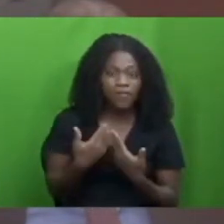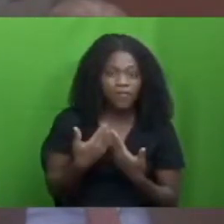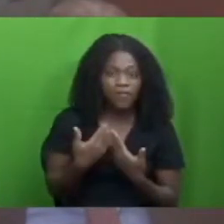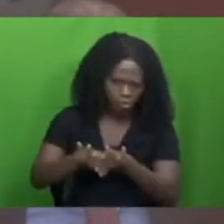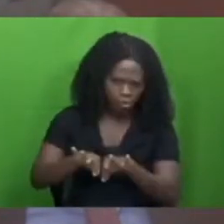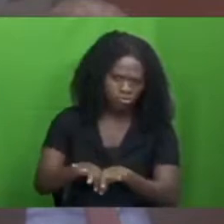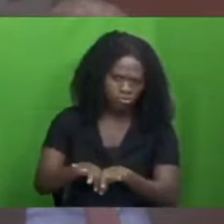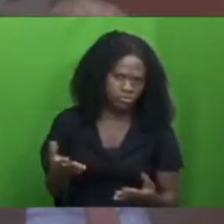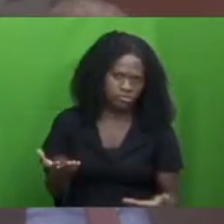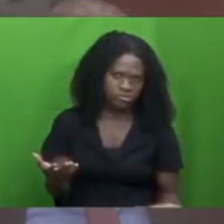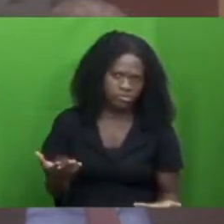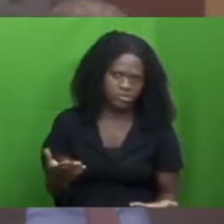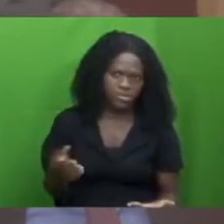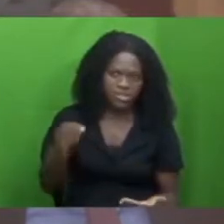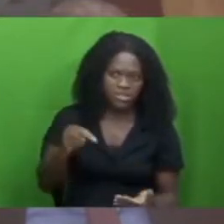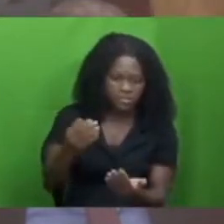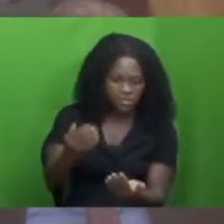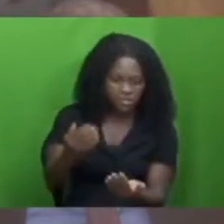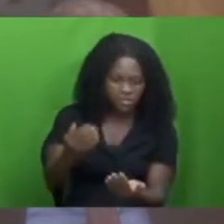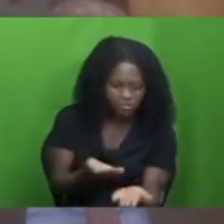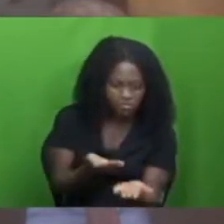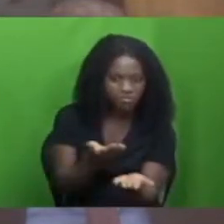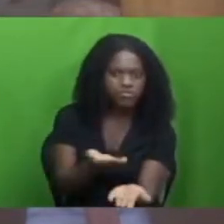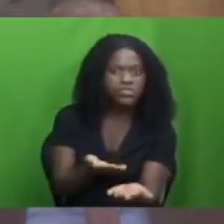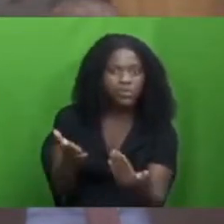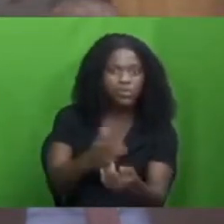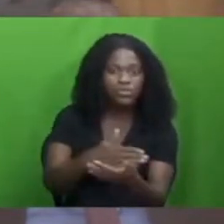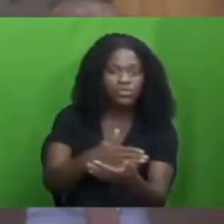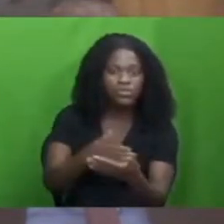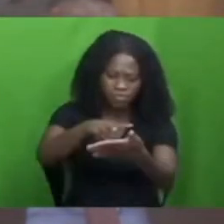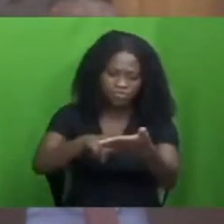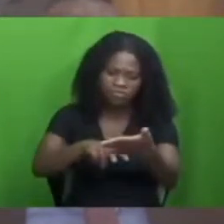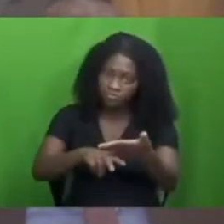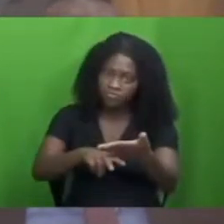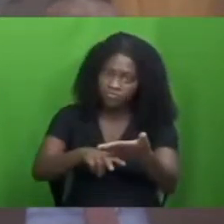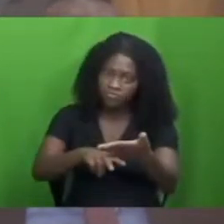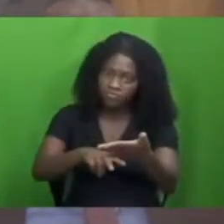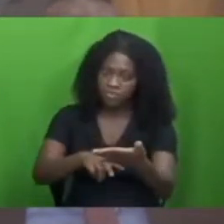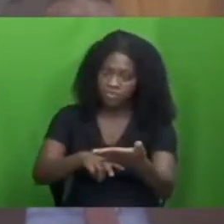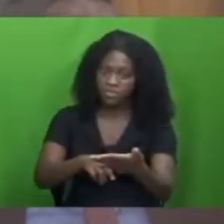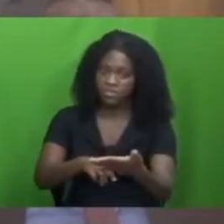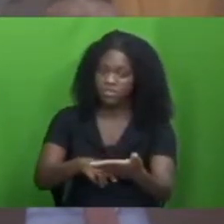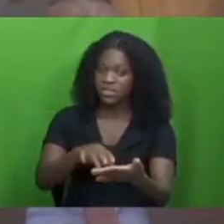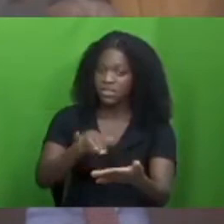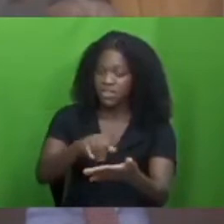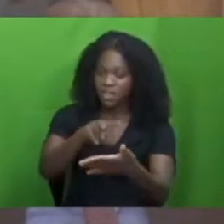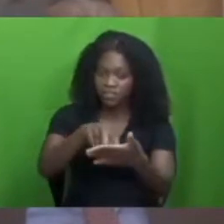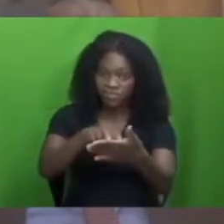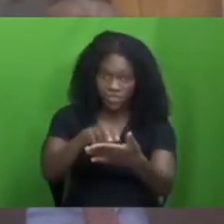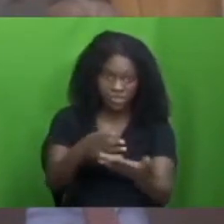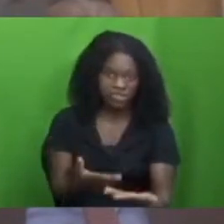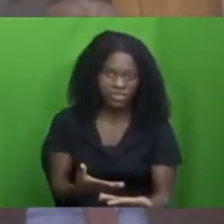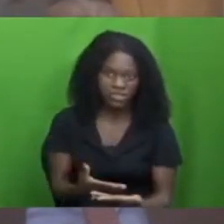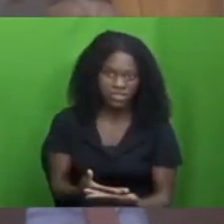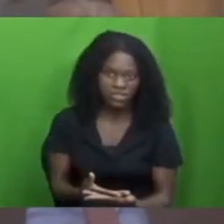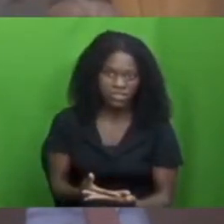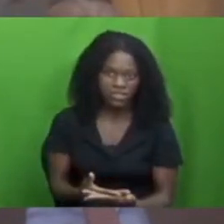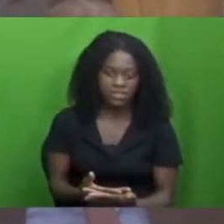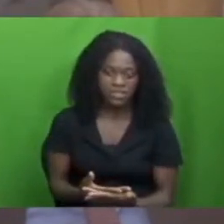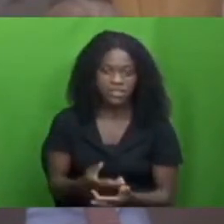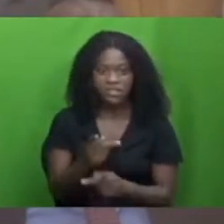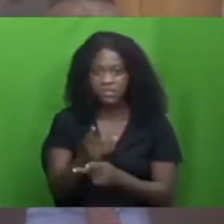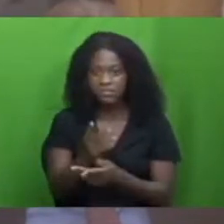got, it is obvious that he skipped some details. And so he needs to lay